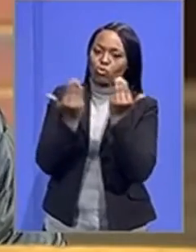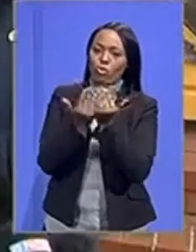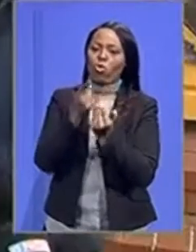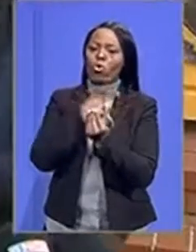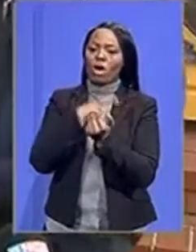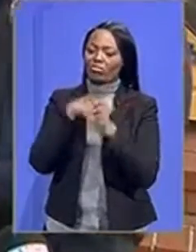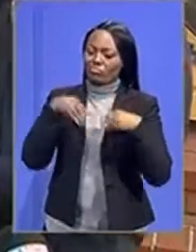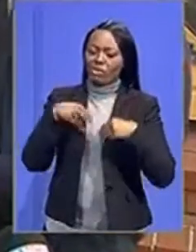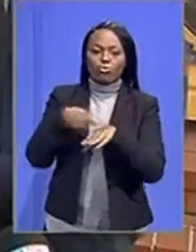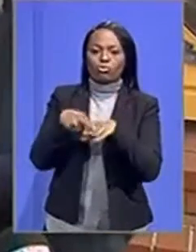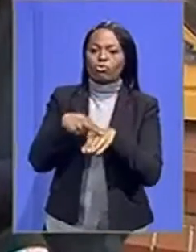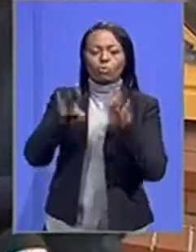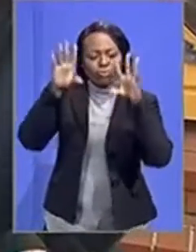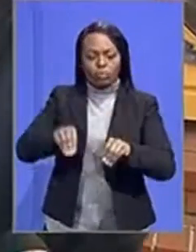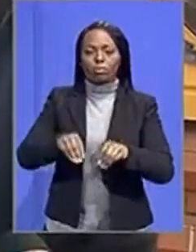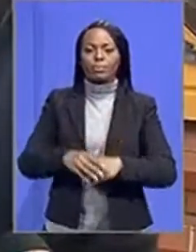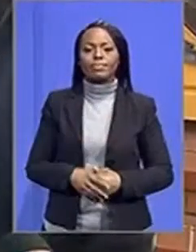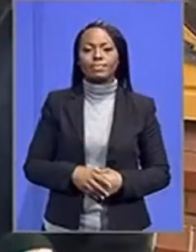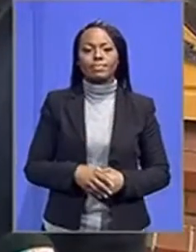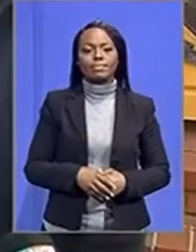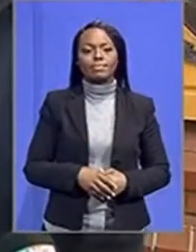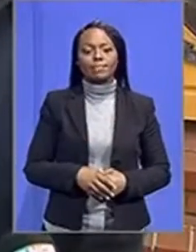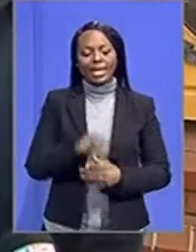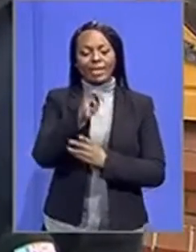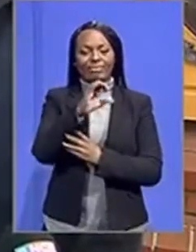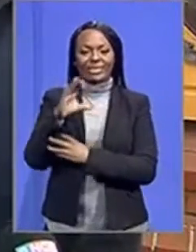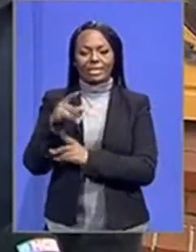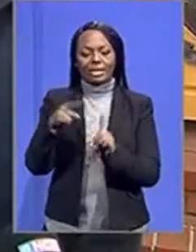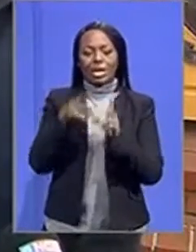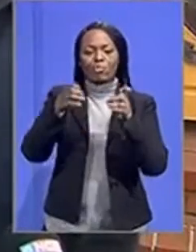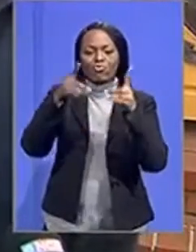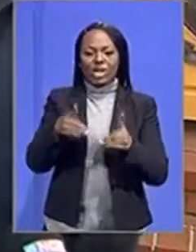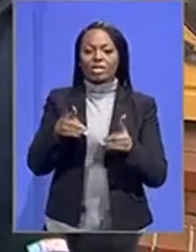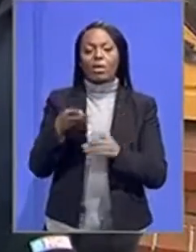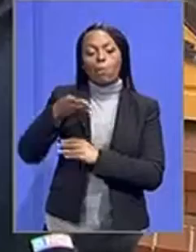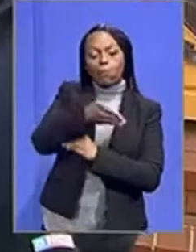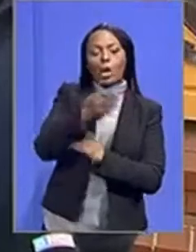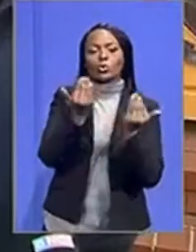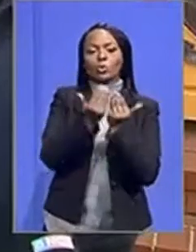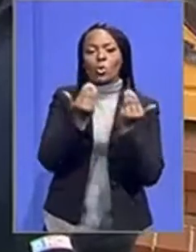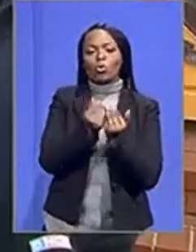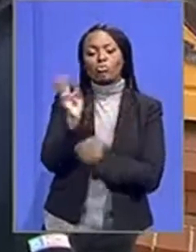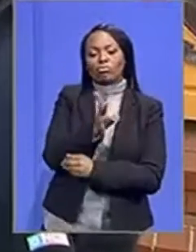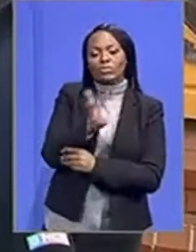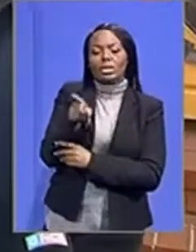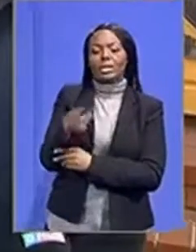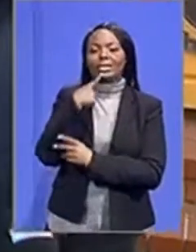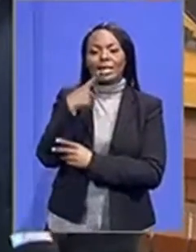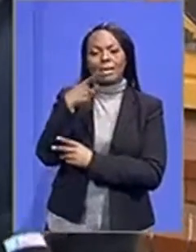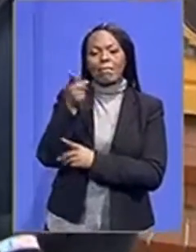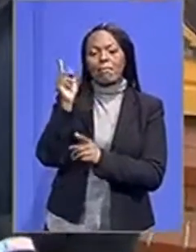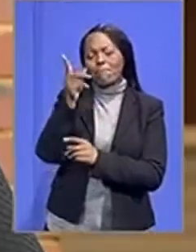racism. Molekgotlapetiši wa thuto o tsene seemo ka bogare o lemošitše sekolo ka go ba kgatlhanong le meriri ya